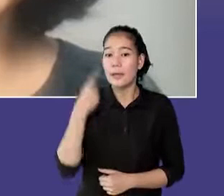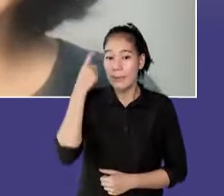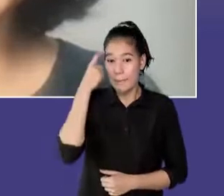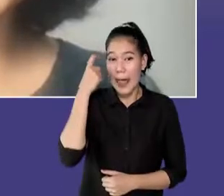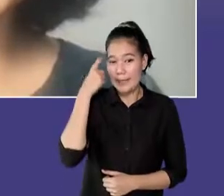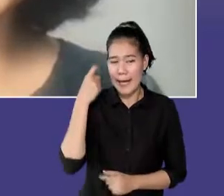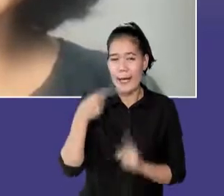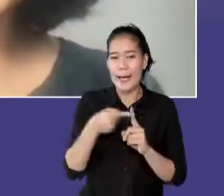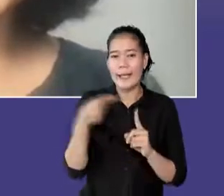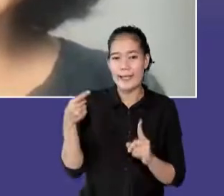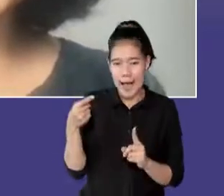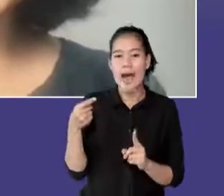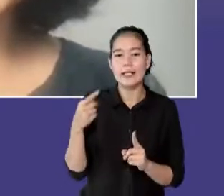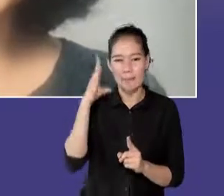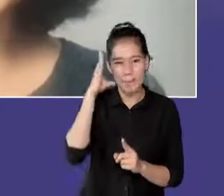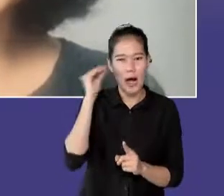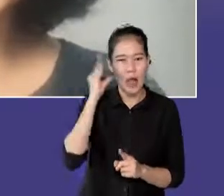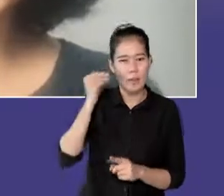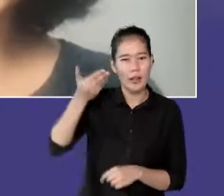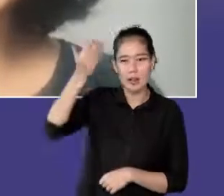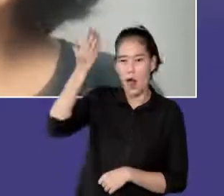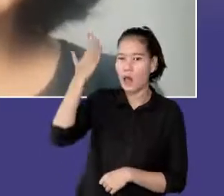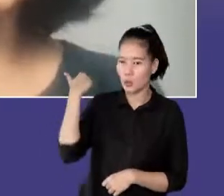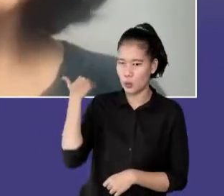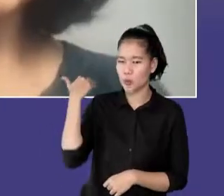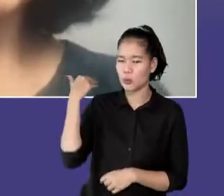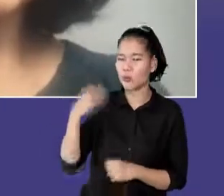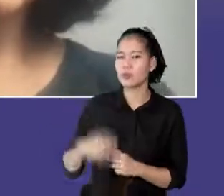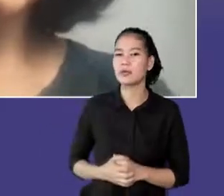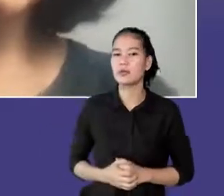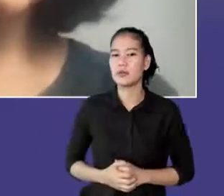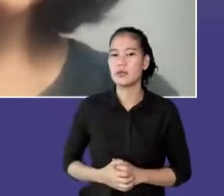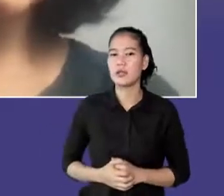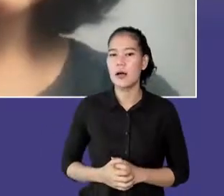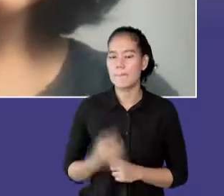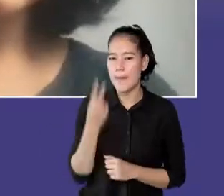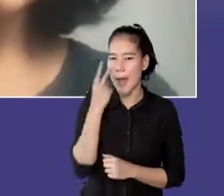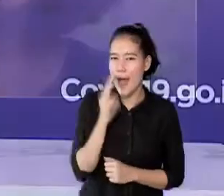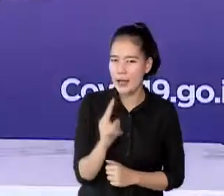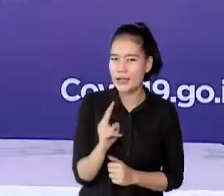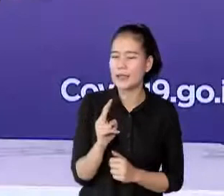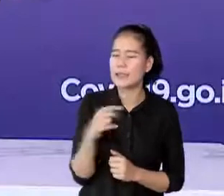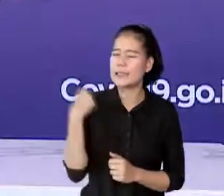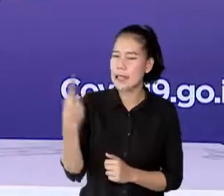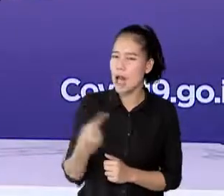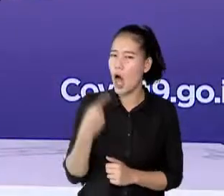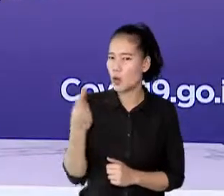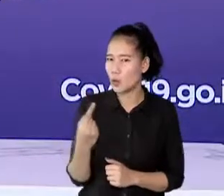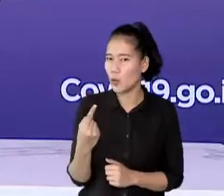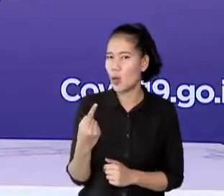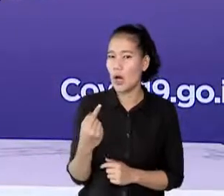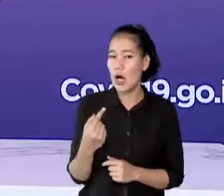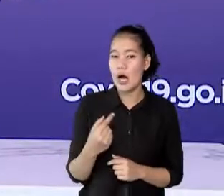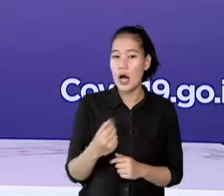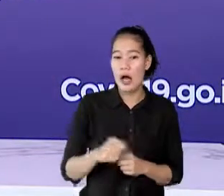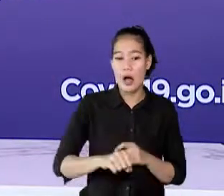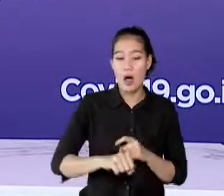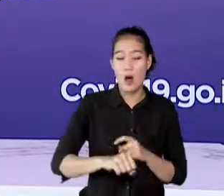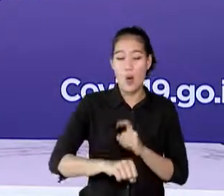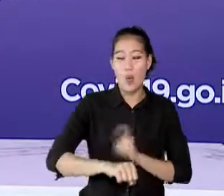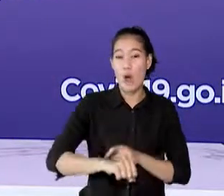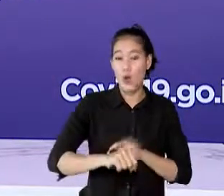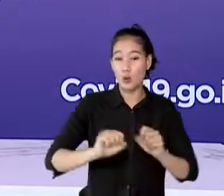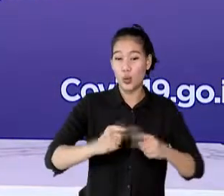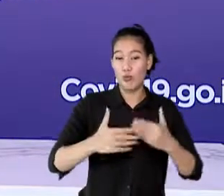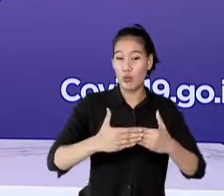from the past experiences that almost always after a long